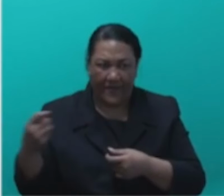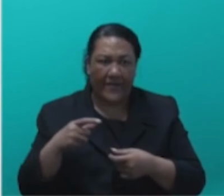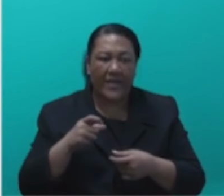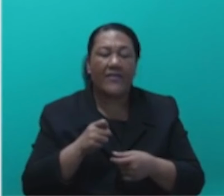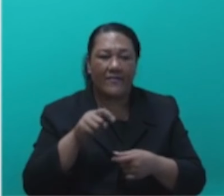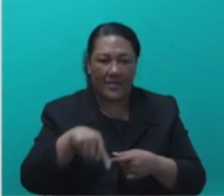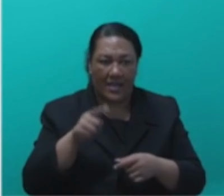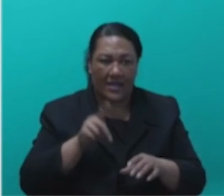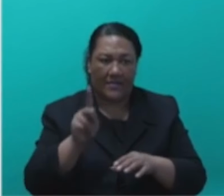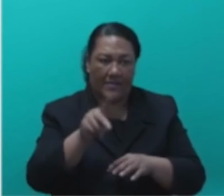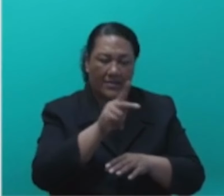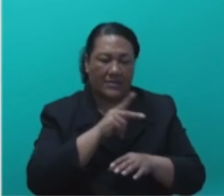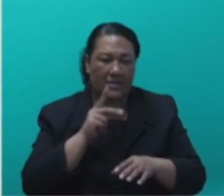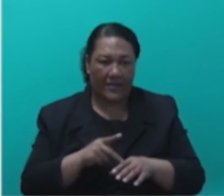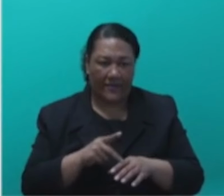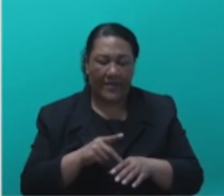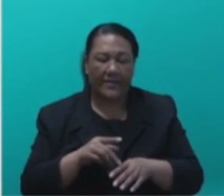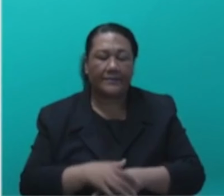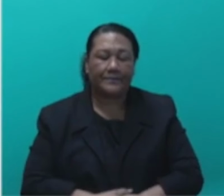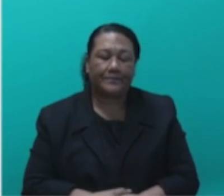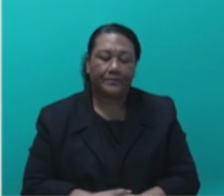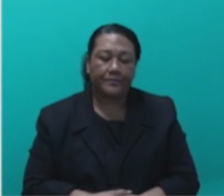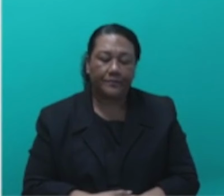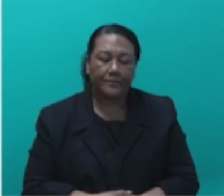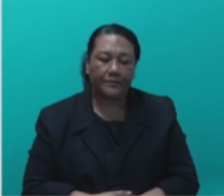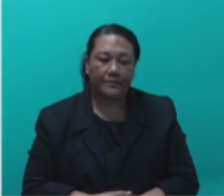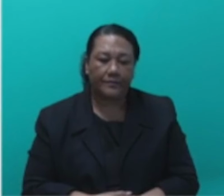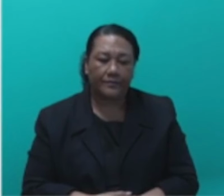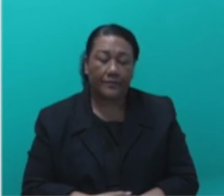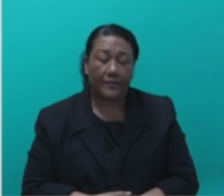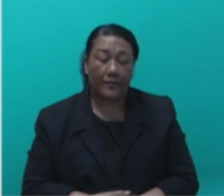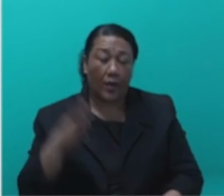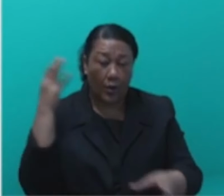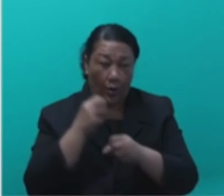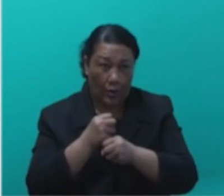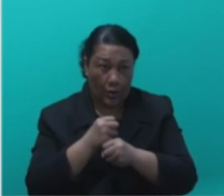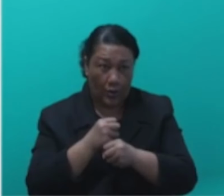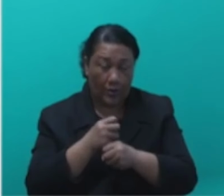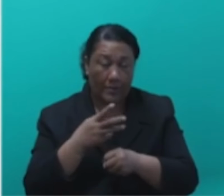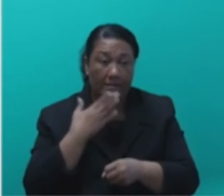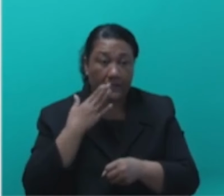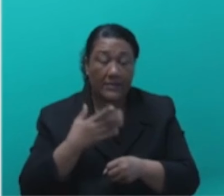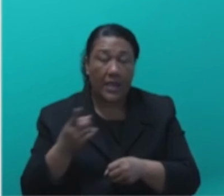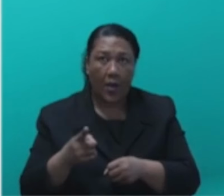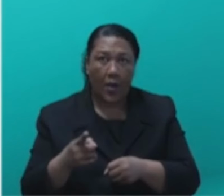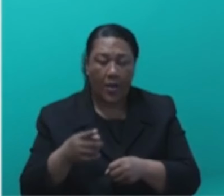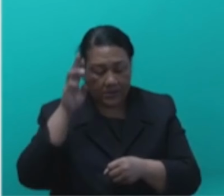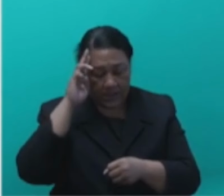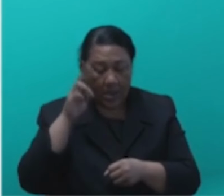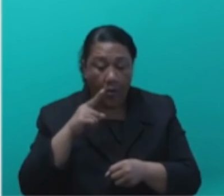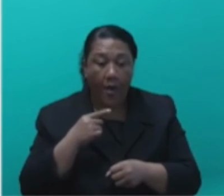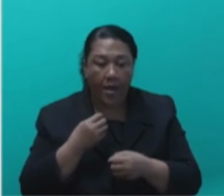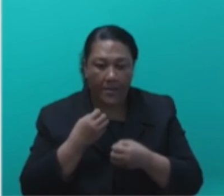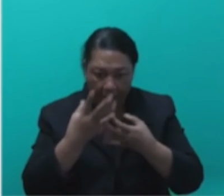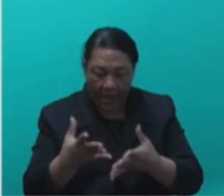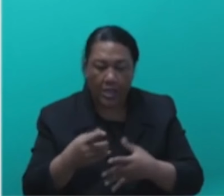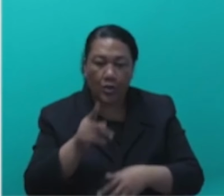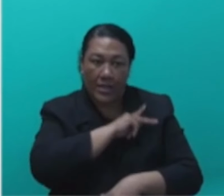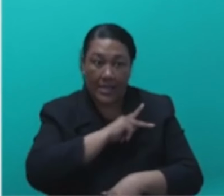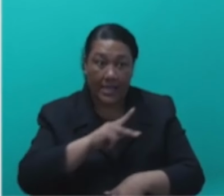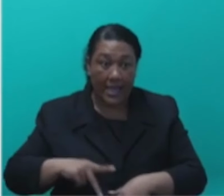world. To conclude, Mr. Speaker, sir, I would like to extend my deepest gratitude to His Majesty the King,